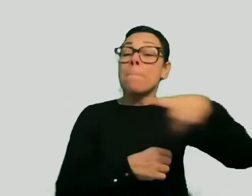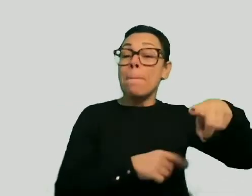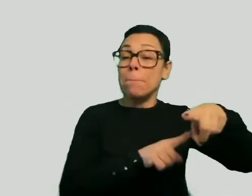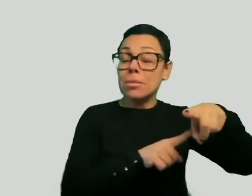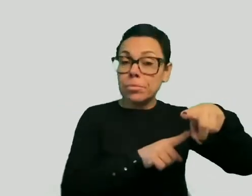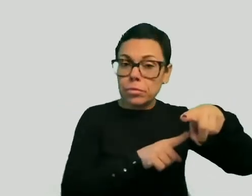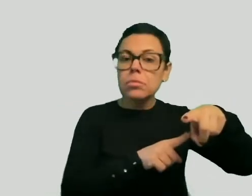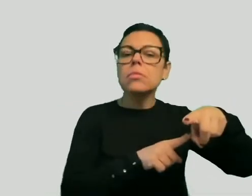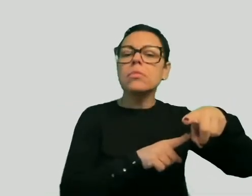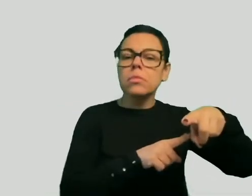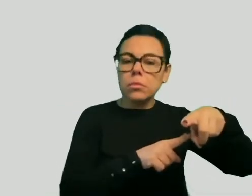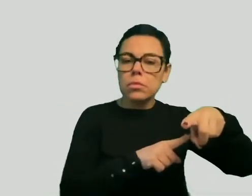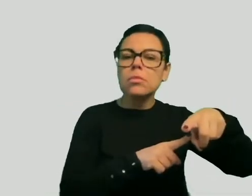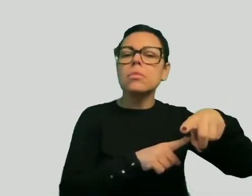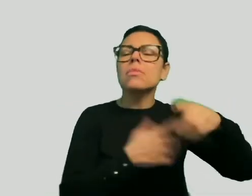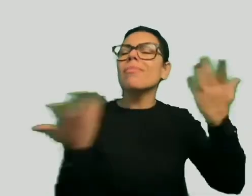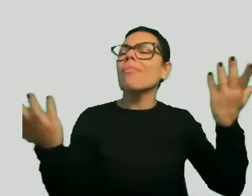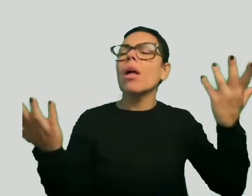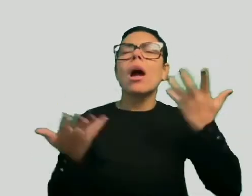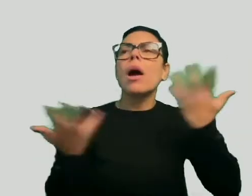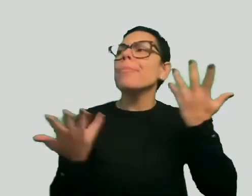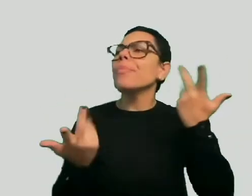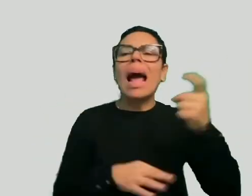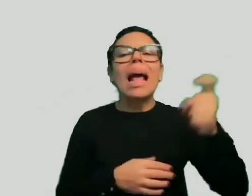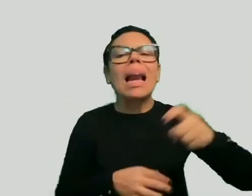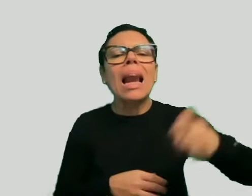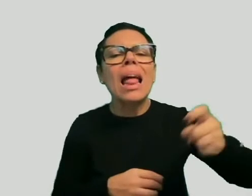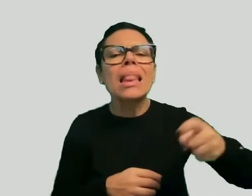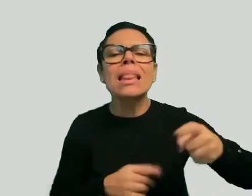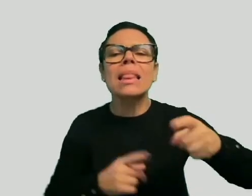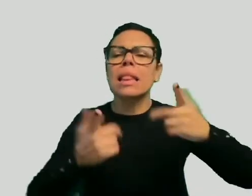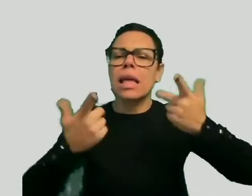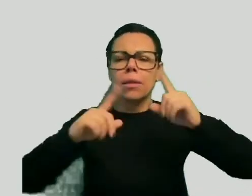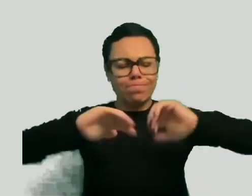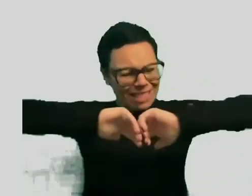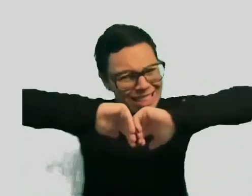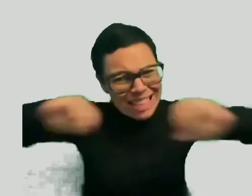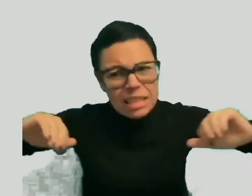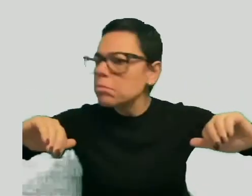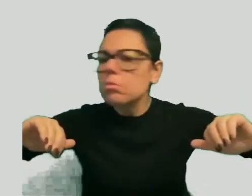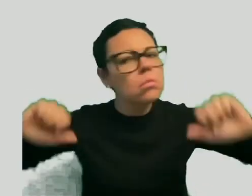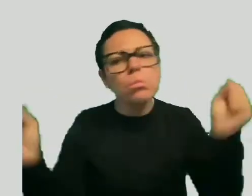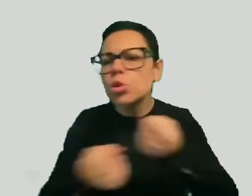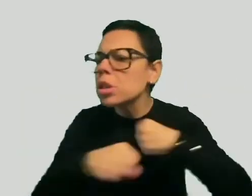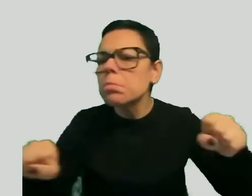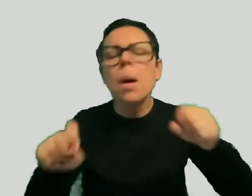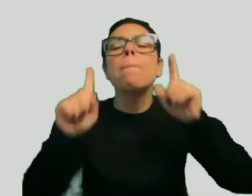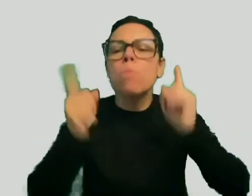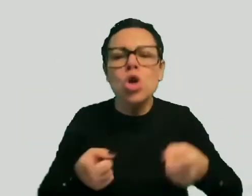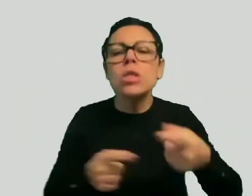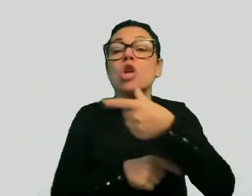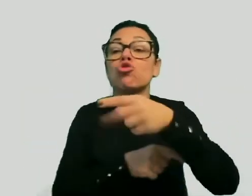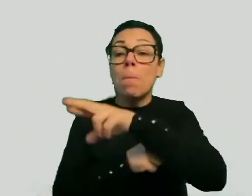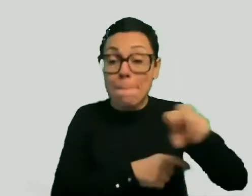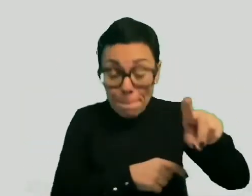be delivered together with green procurement and other types of social responsible public